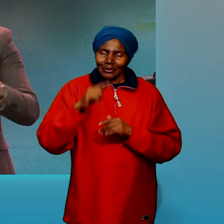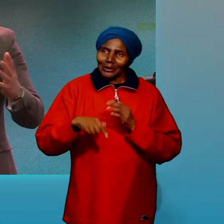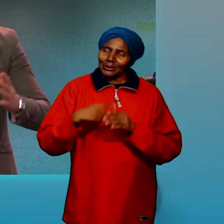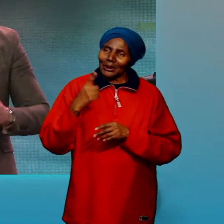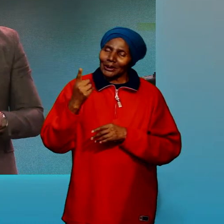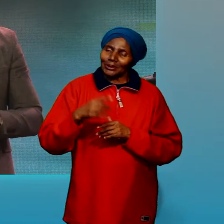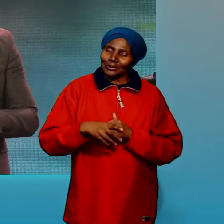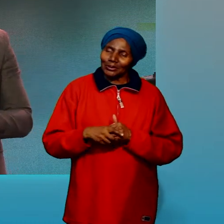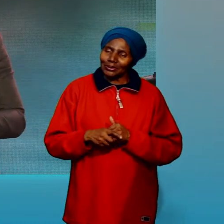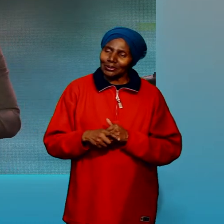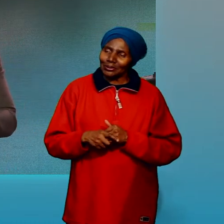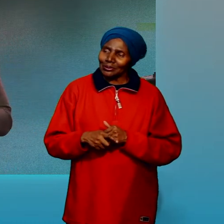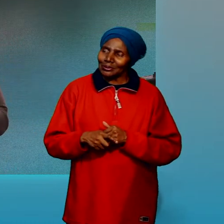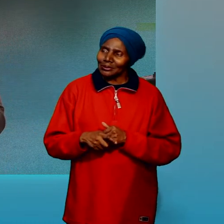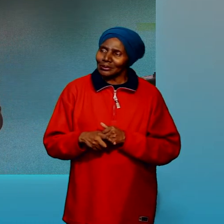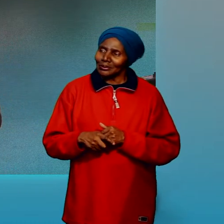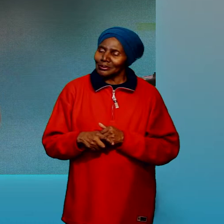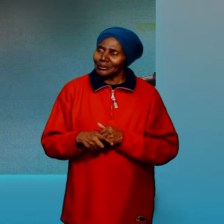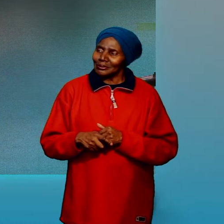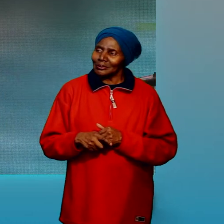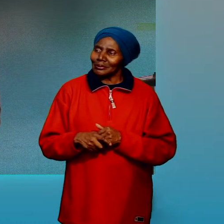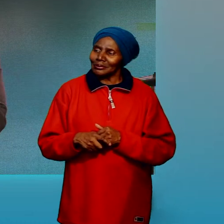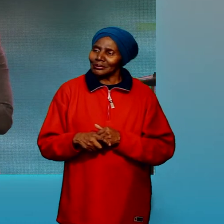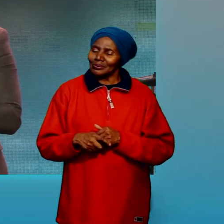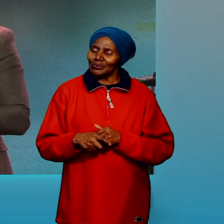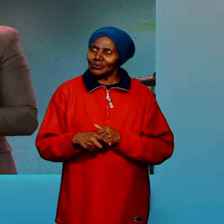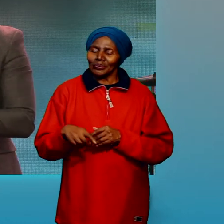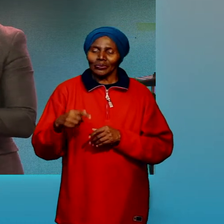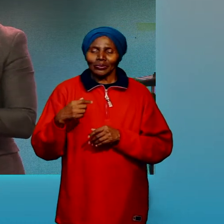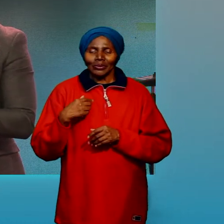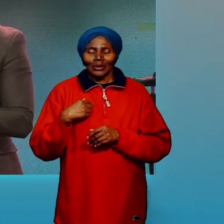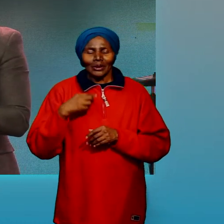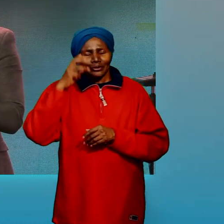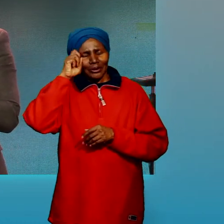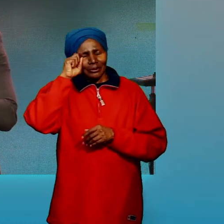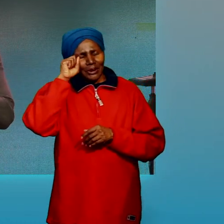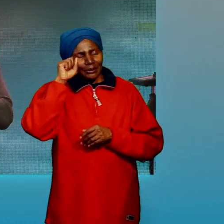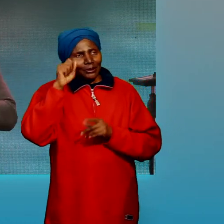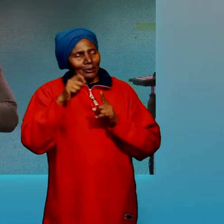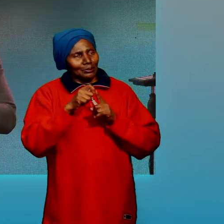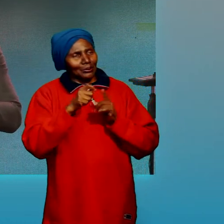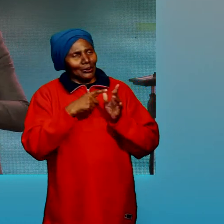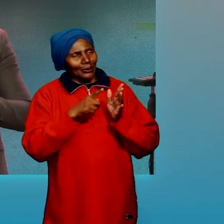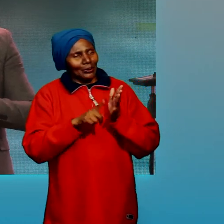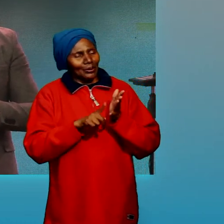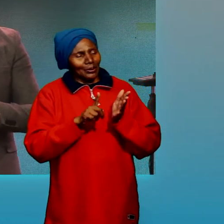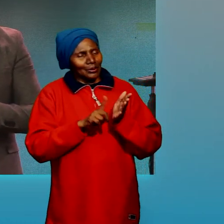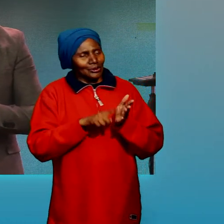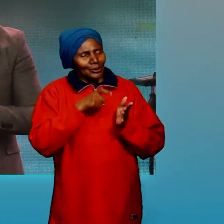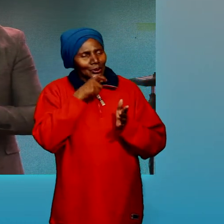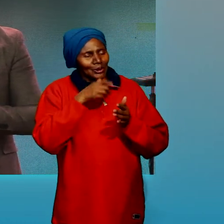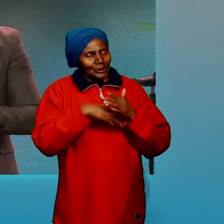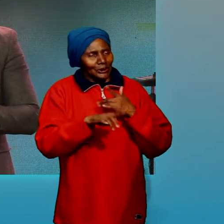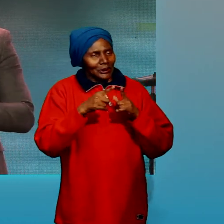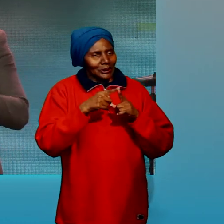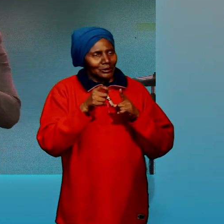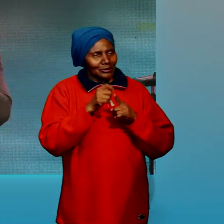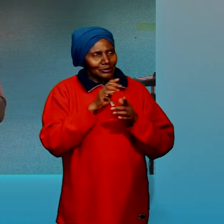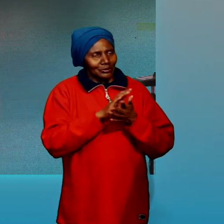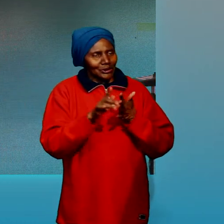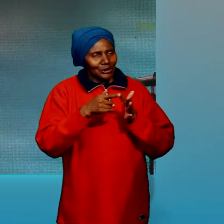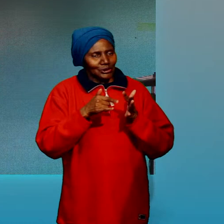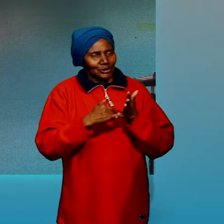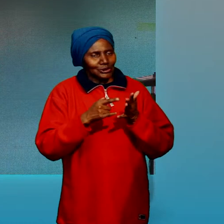And even now as I'm sharing, I'm reminded of the words that Paul wrote at the start of Ephesians 5. He